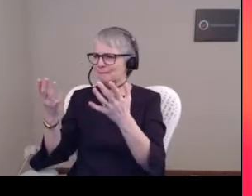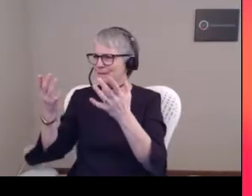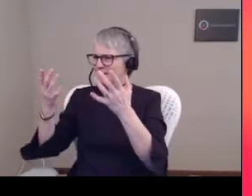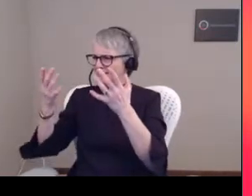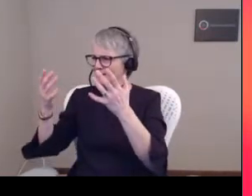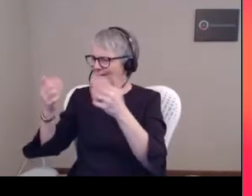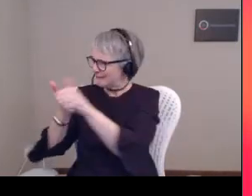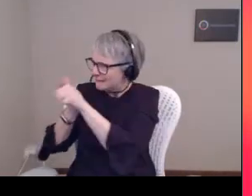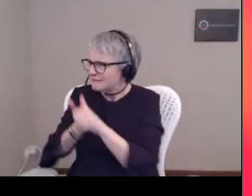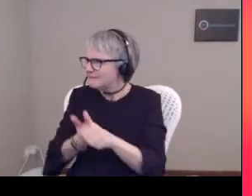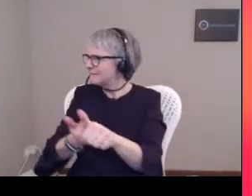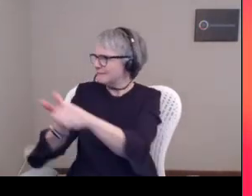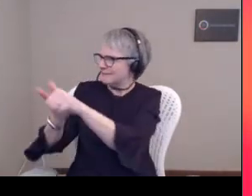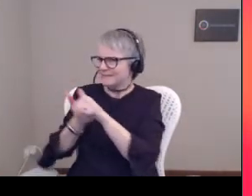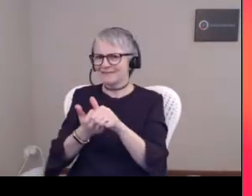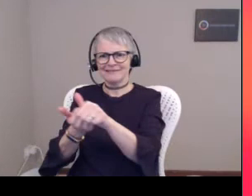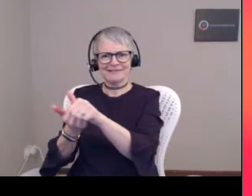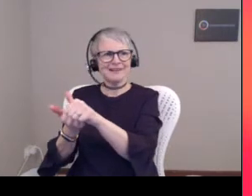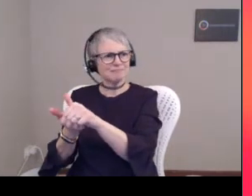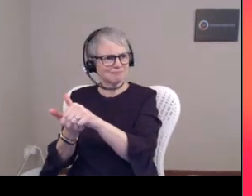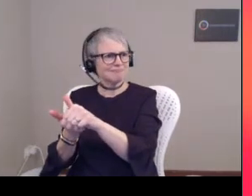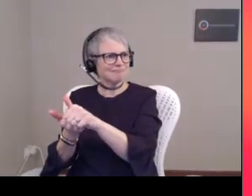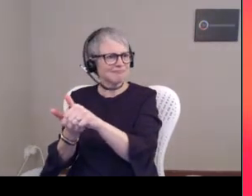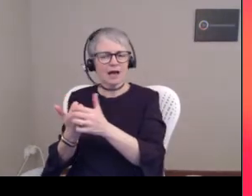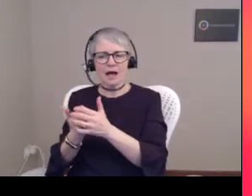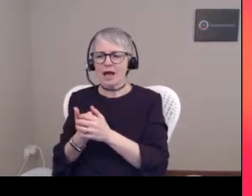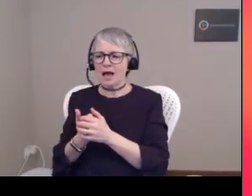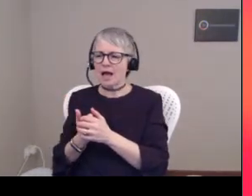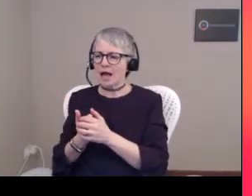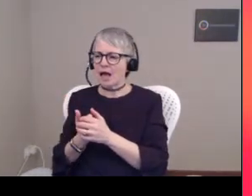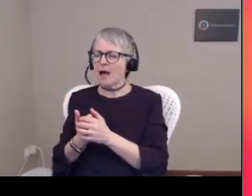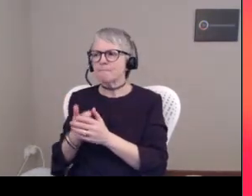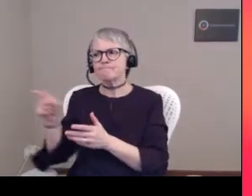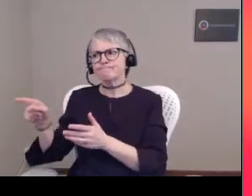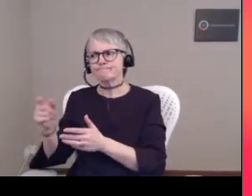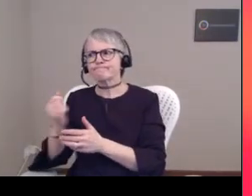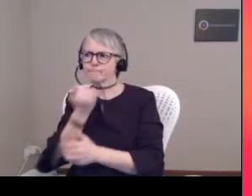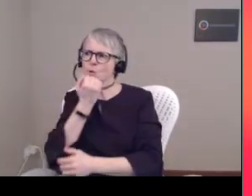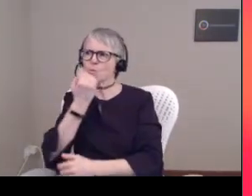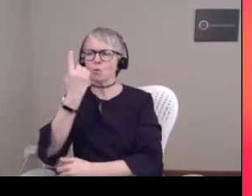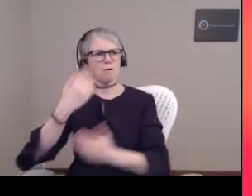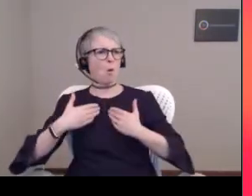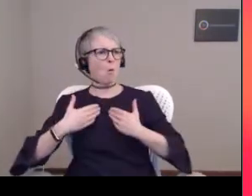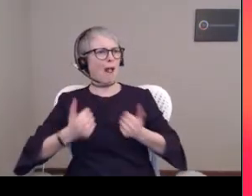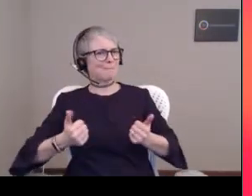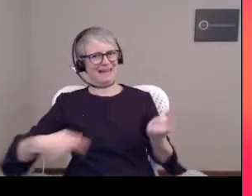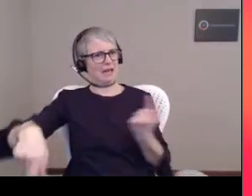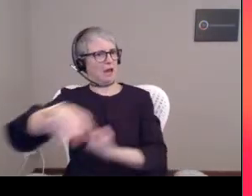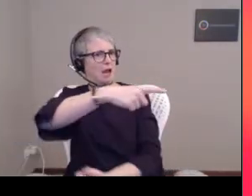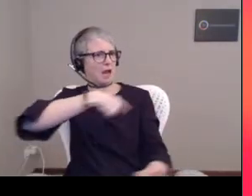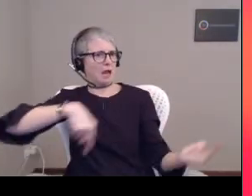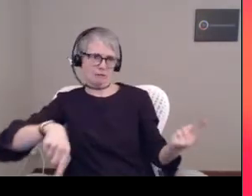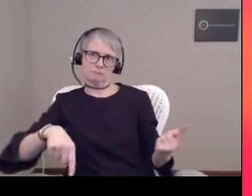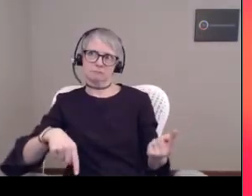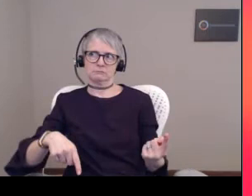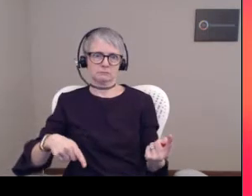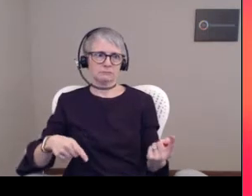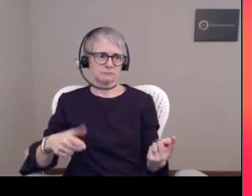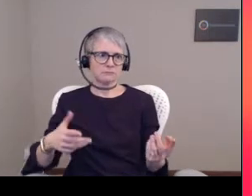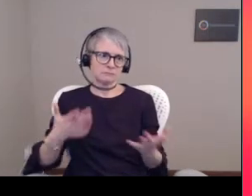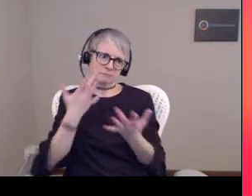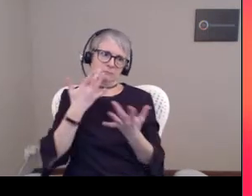other. We're very big on sort of the well-being of our employees, and that's shown throughout lockdown, where we have